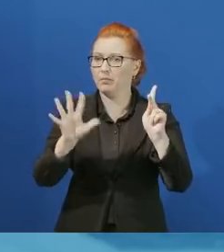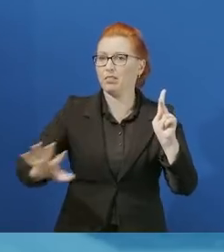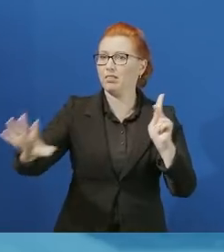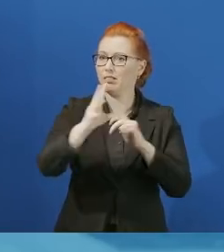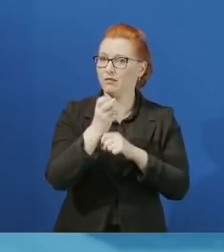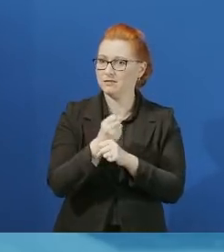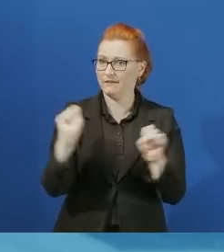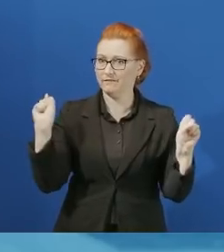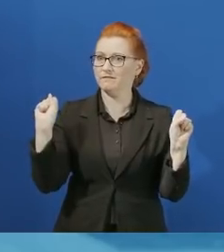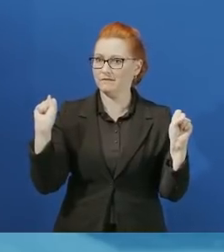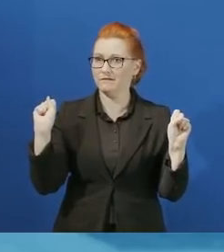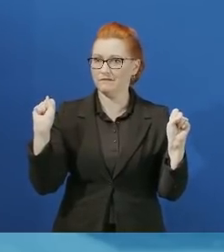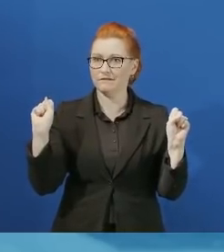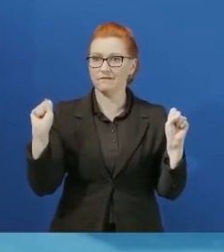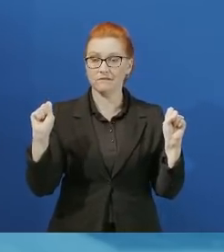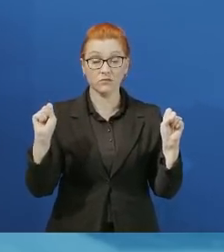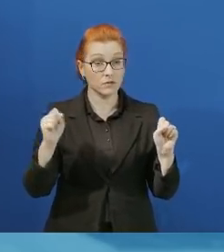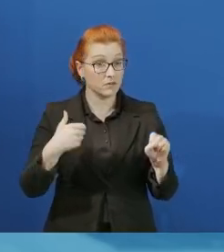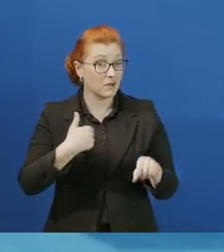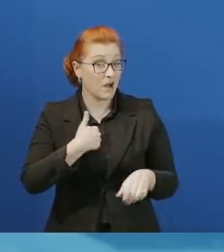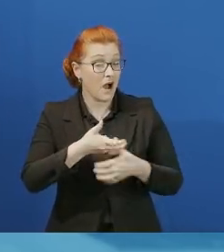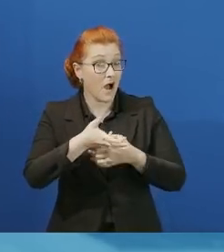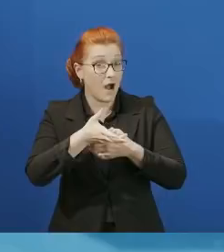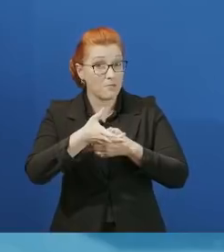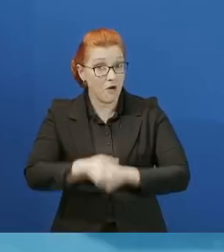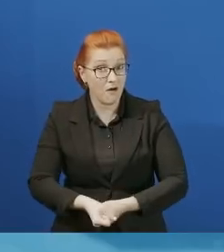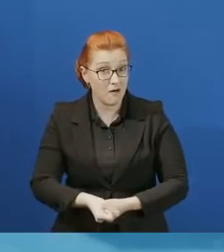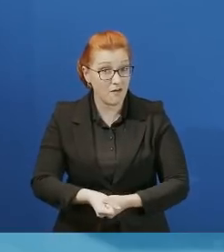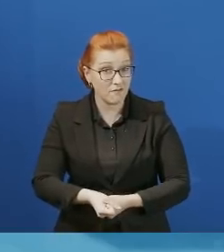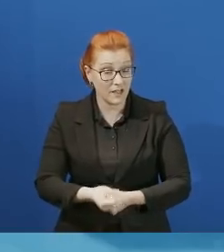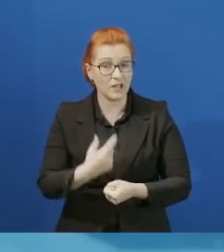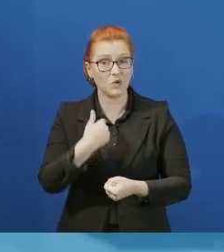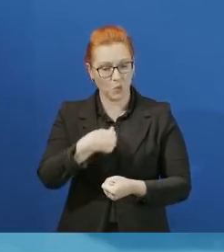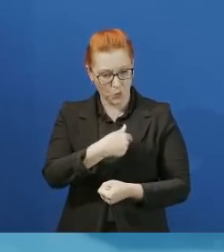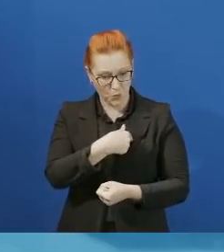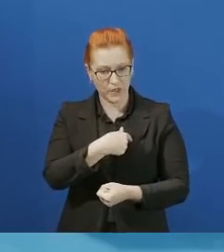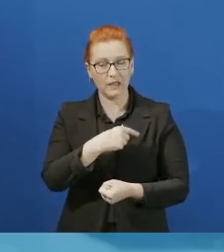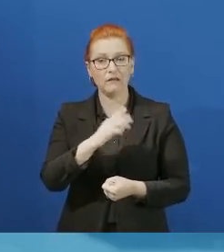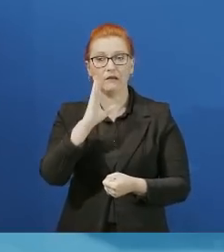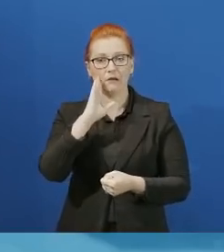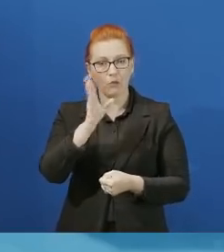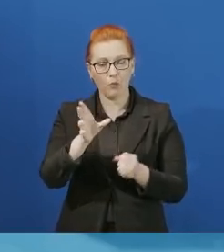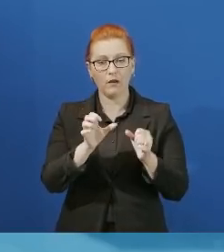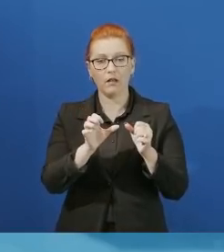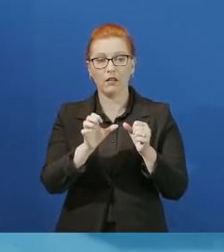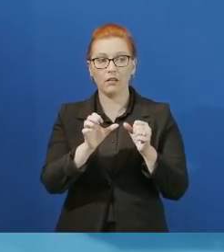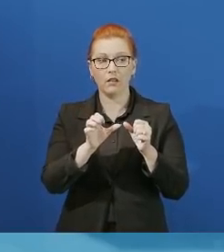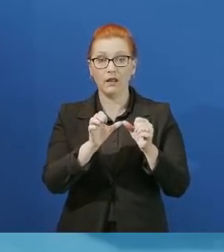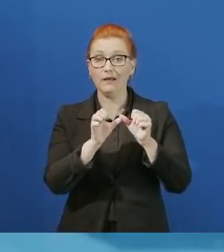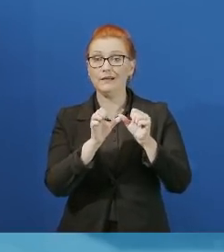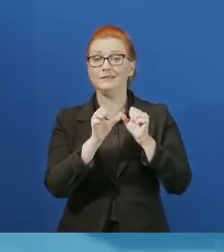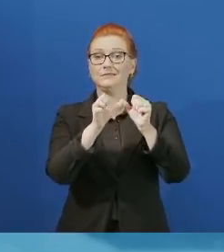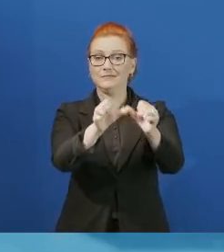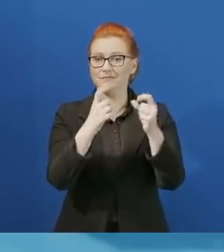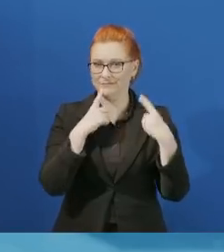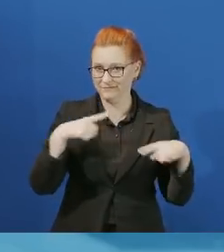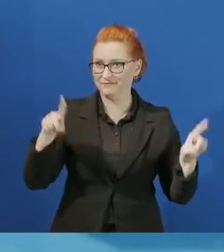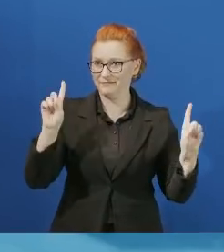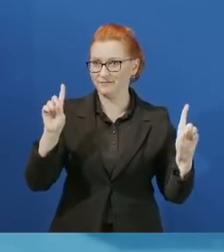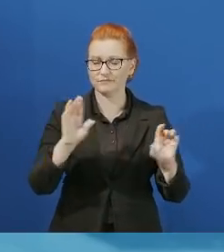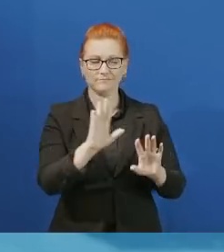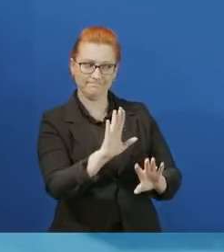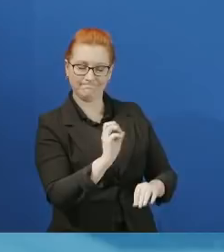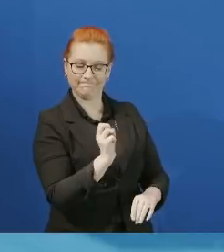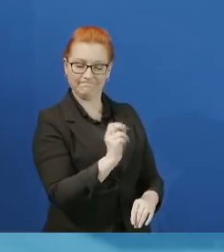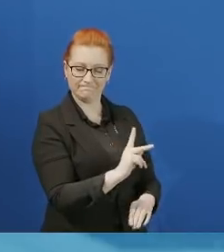I'm confident that we'll be able to maintain or improve the position where we are. So I'll push back on